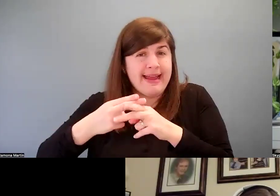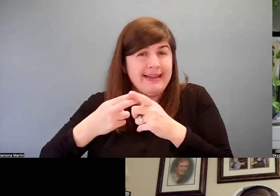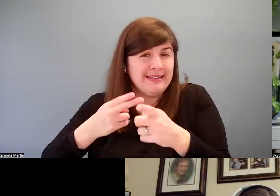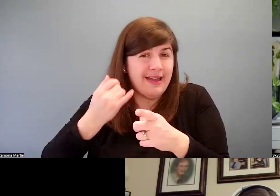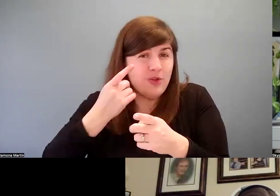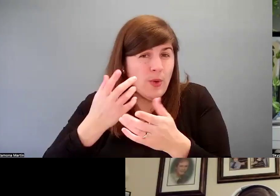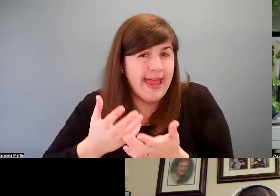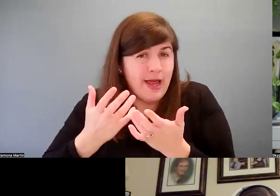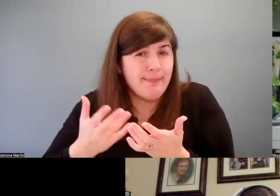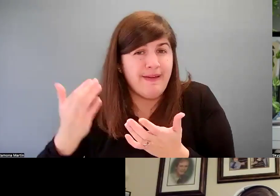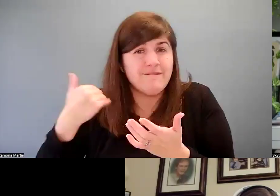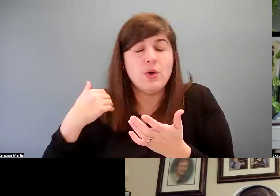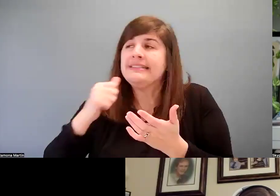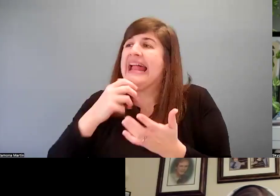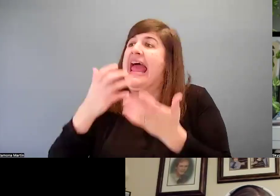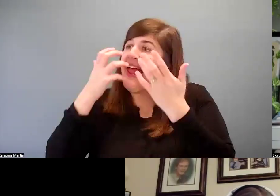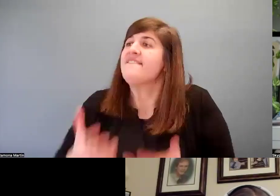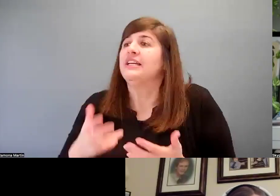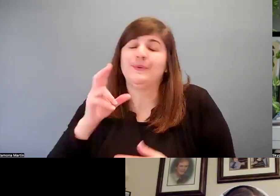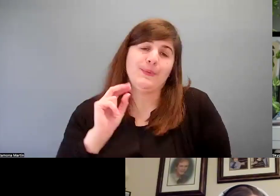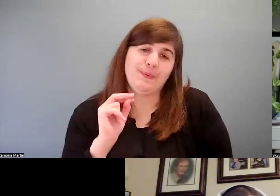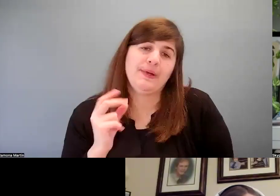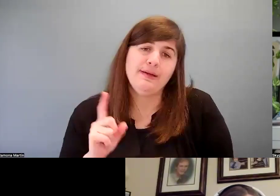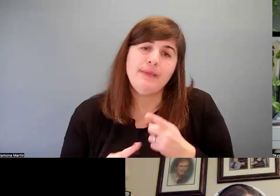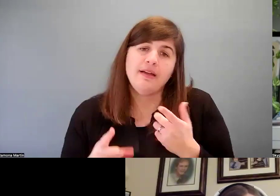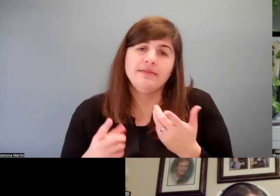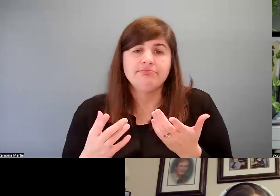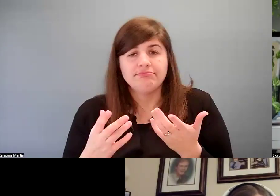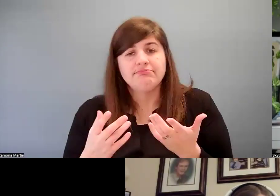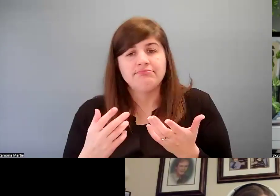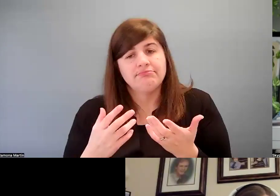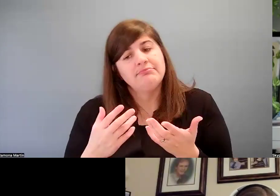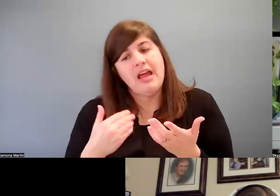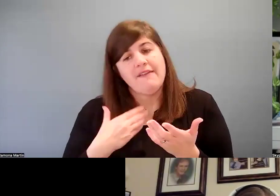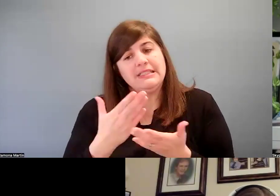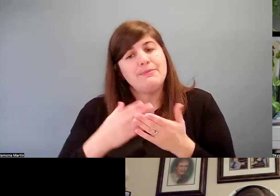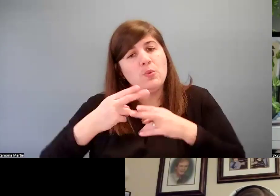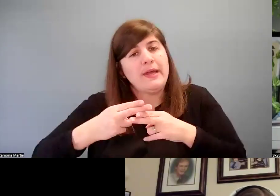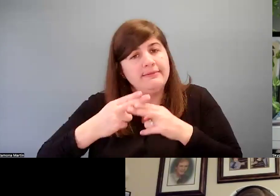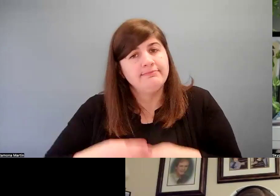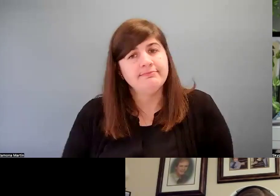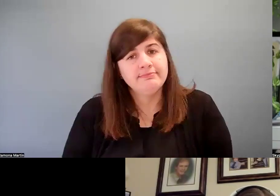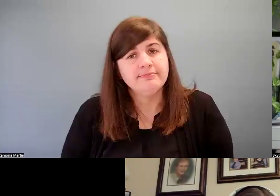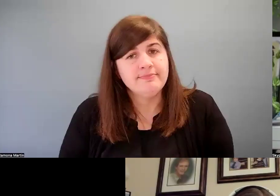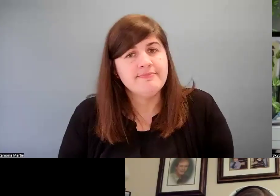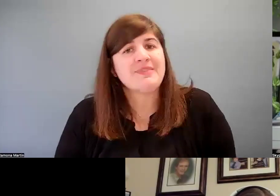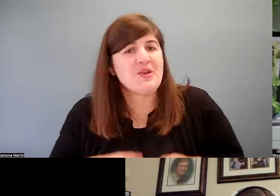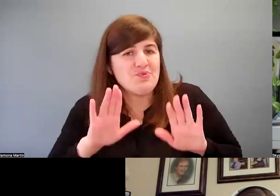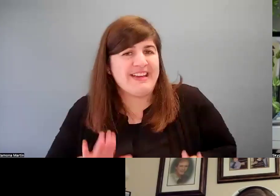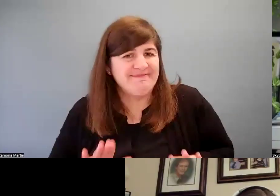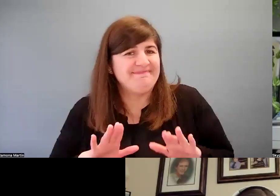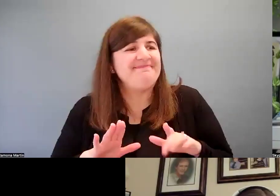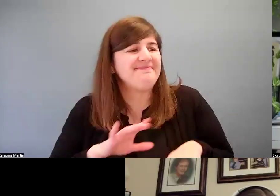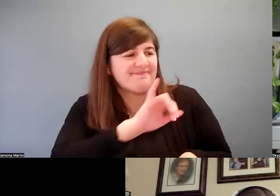that heavy, but they got some heft to them. Yeah, that sounds great. Jace